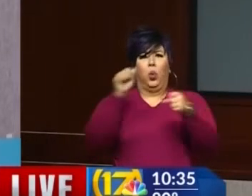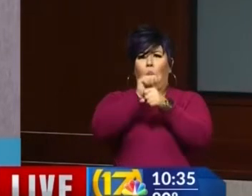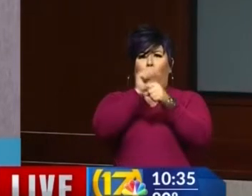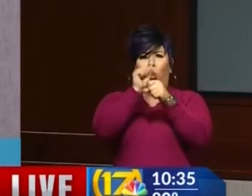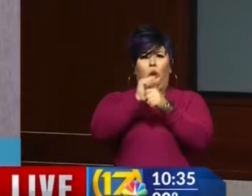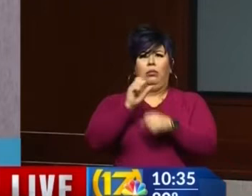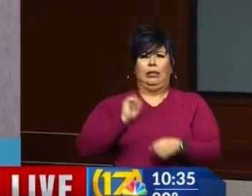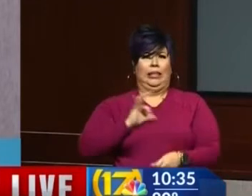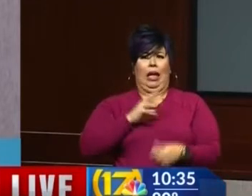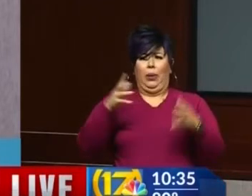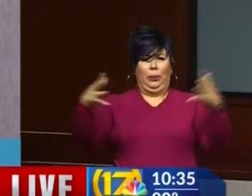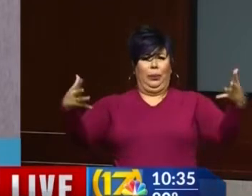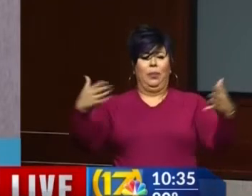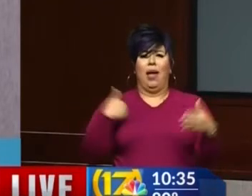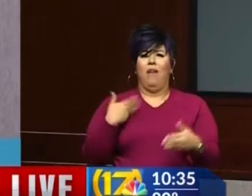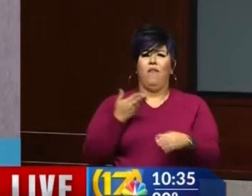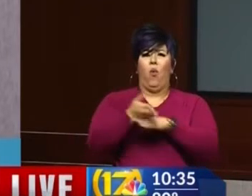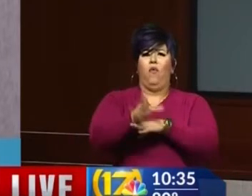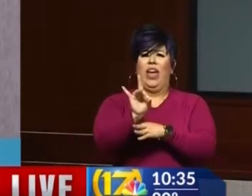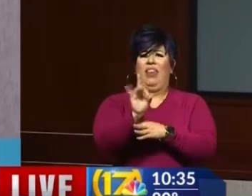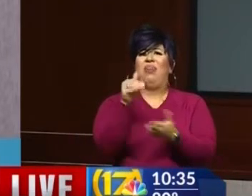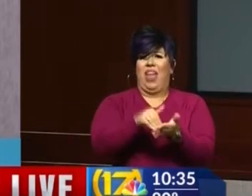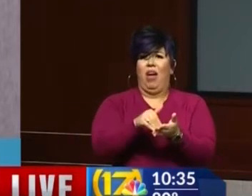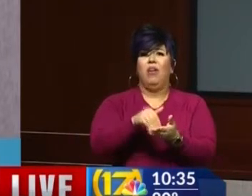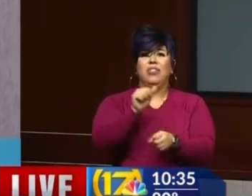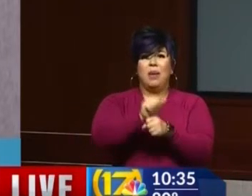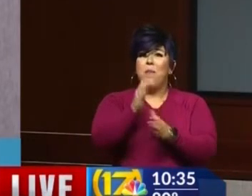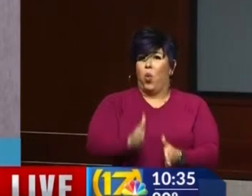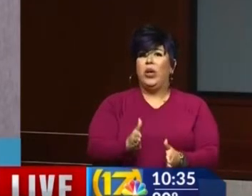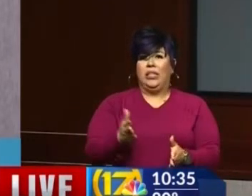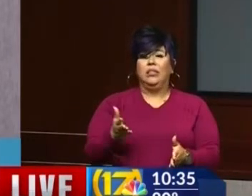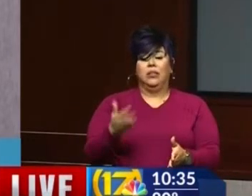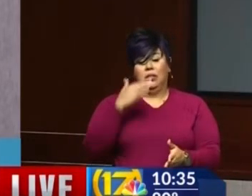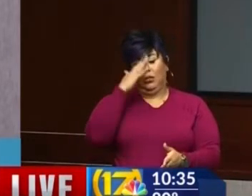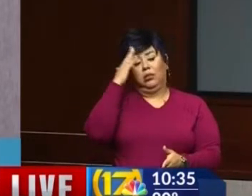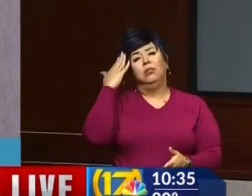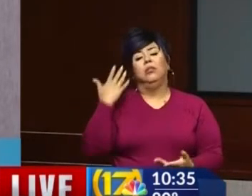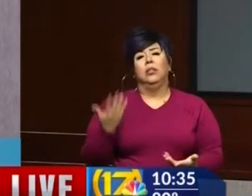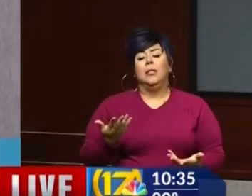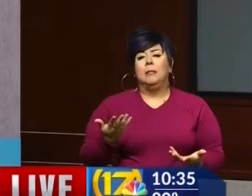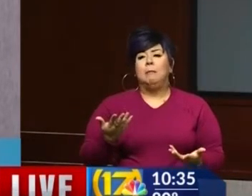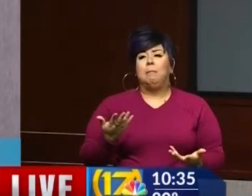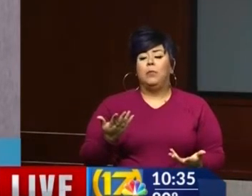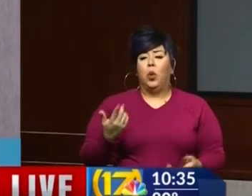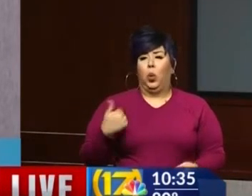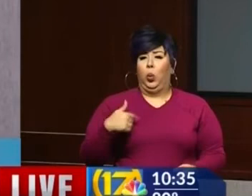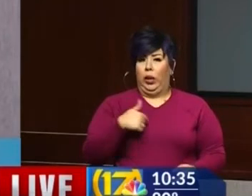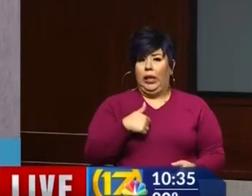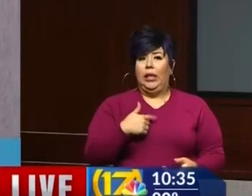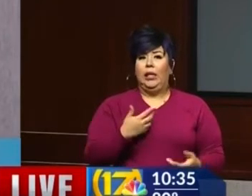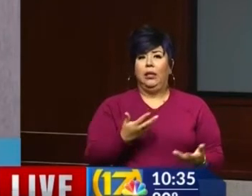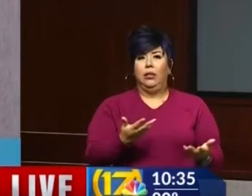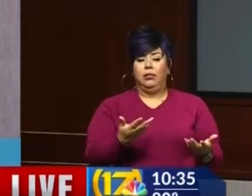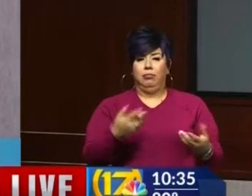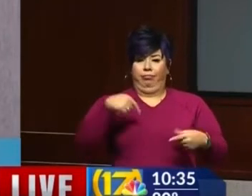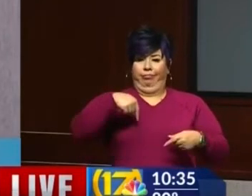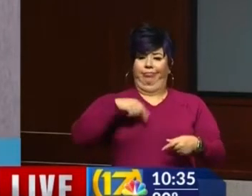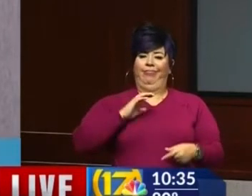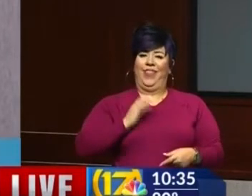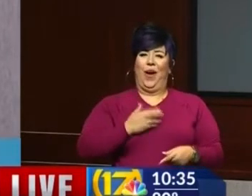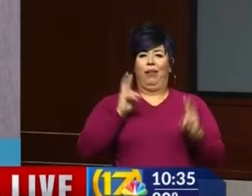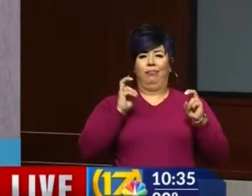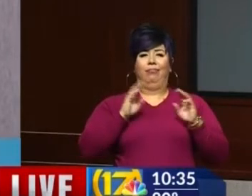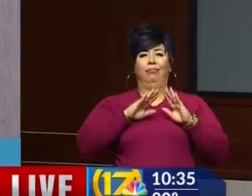over 8,000 employees. We're making sure that we get our own house in order